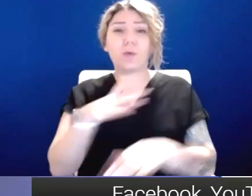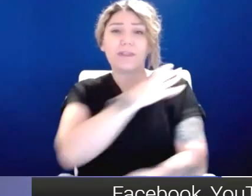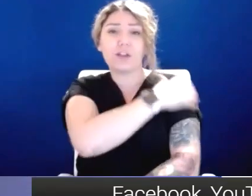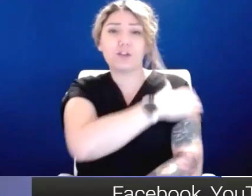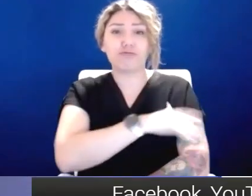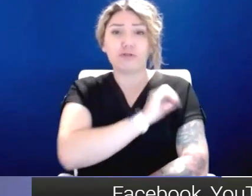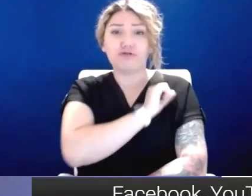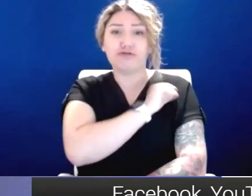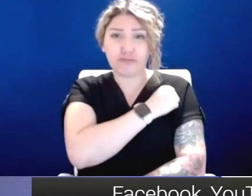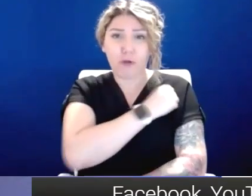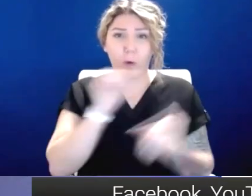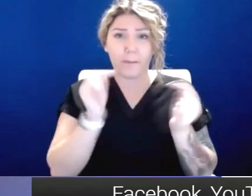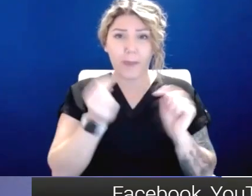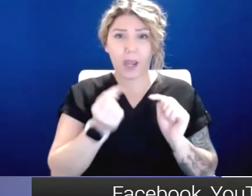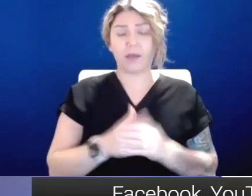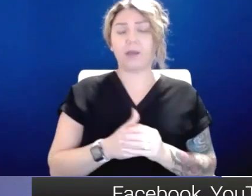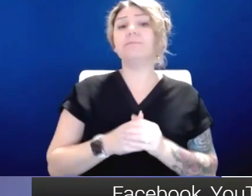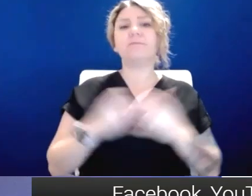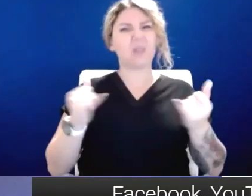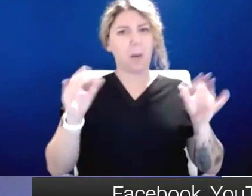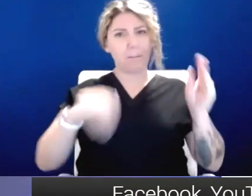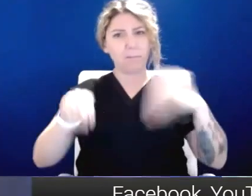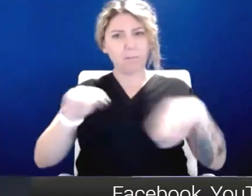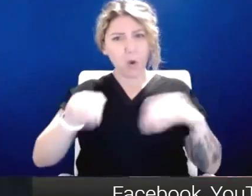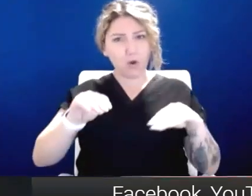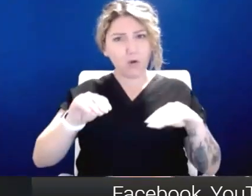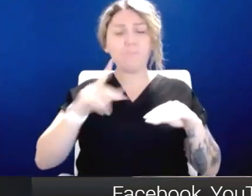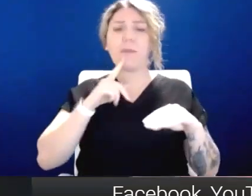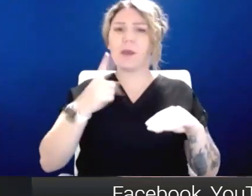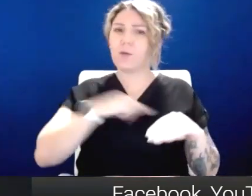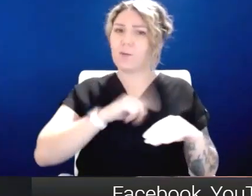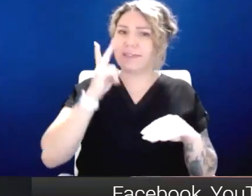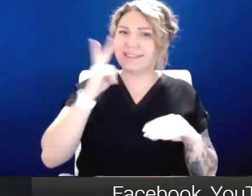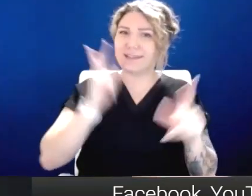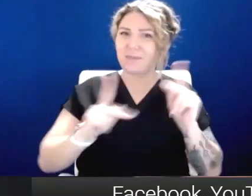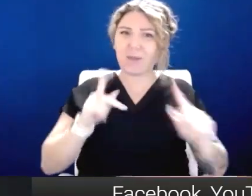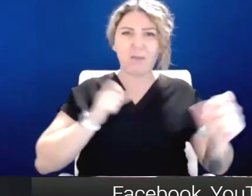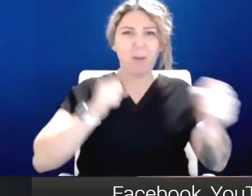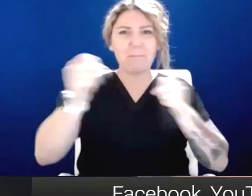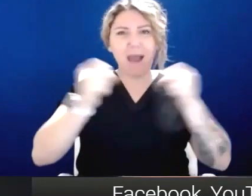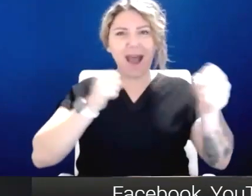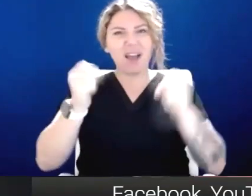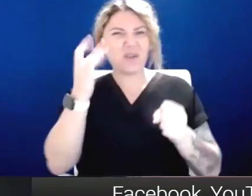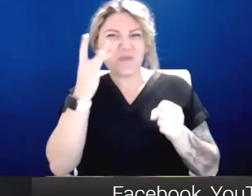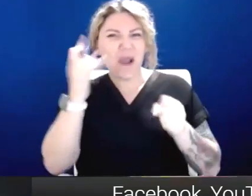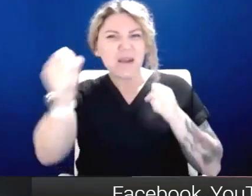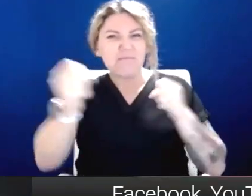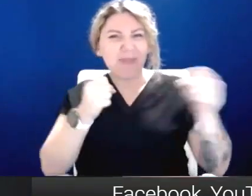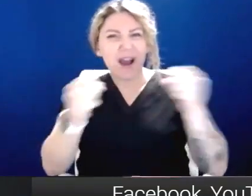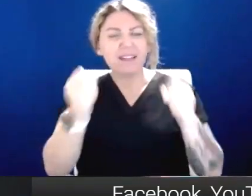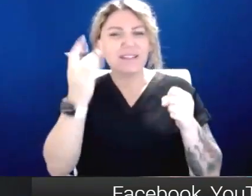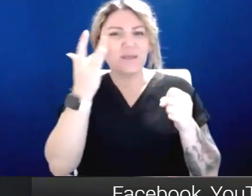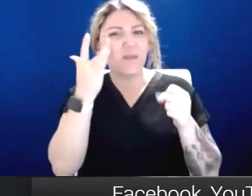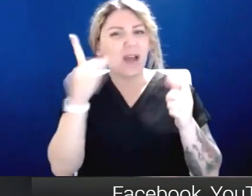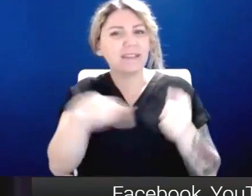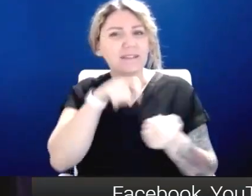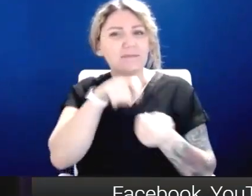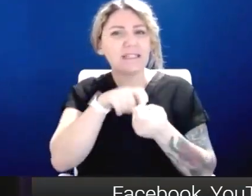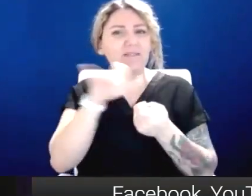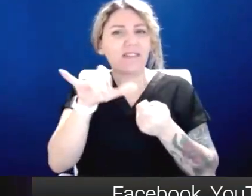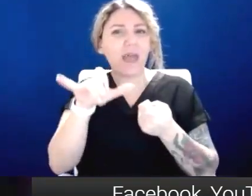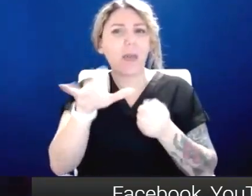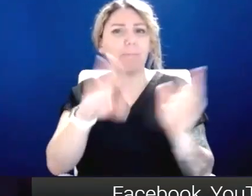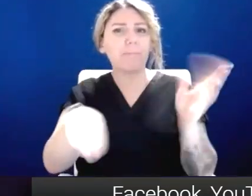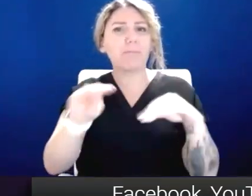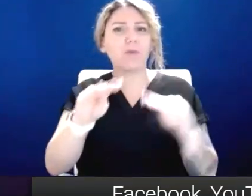talk about movement. We just saw those folks boxing. Why boxing? Why does that specific movement